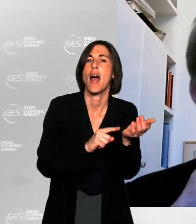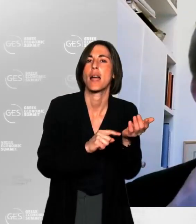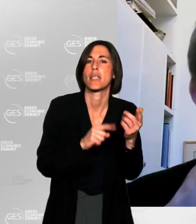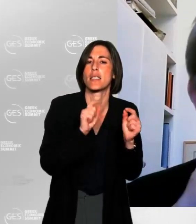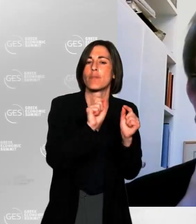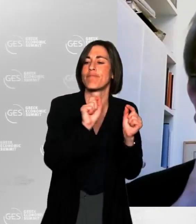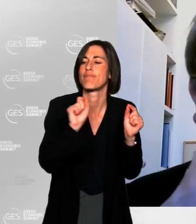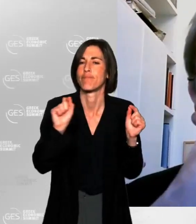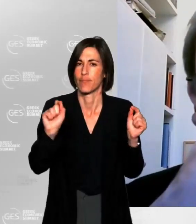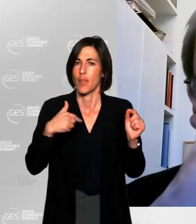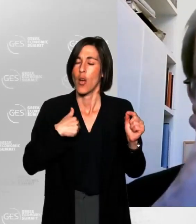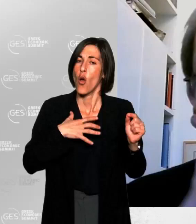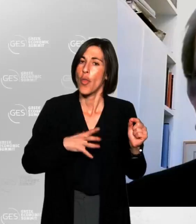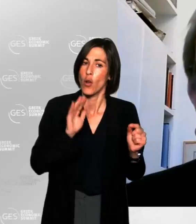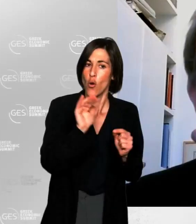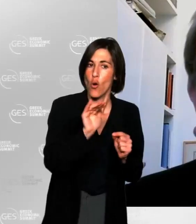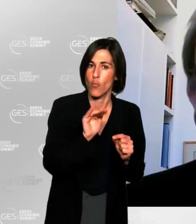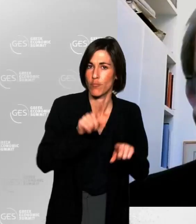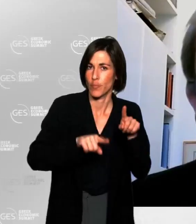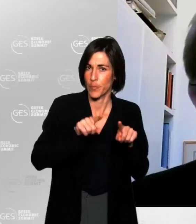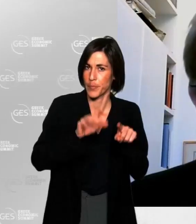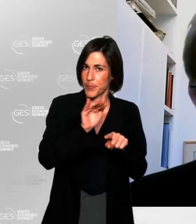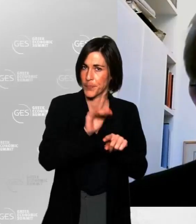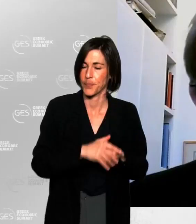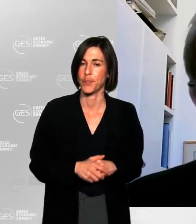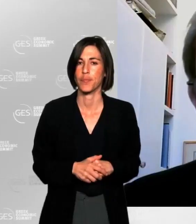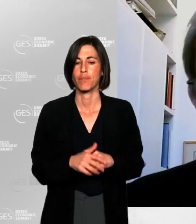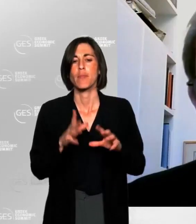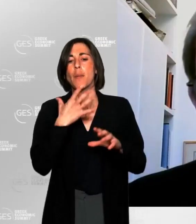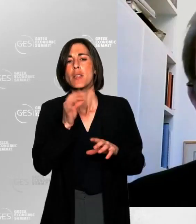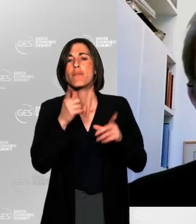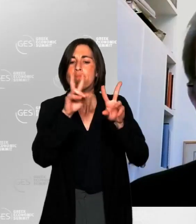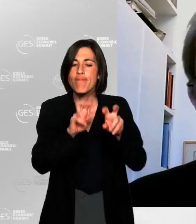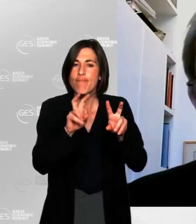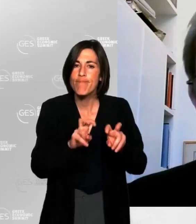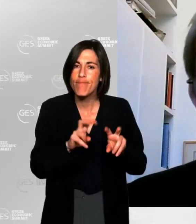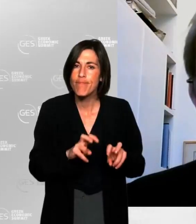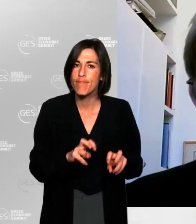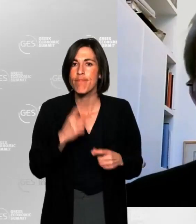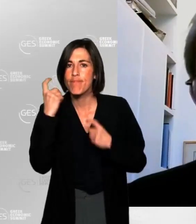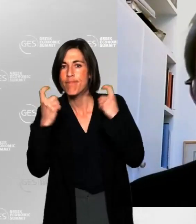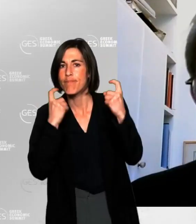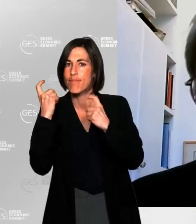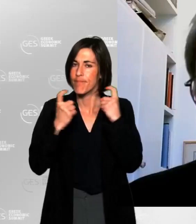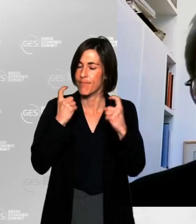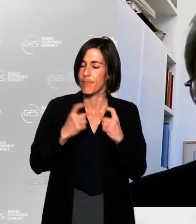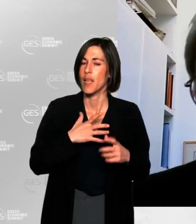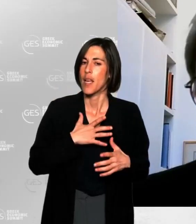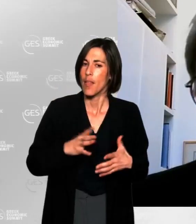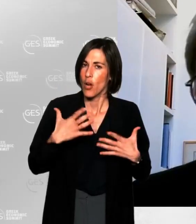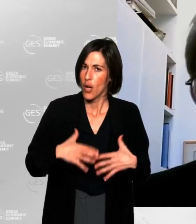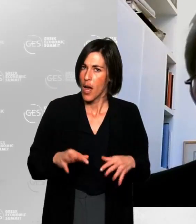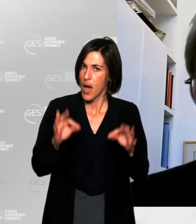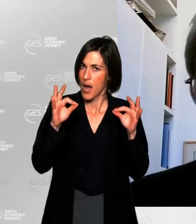of challenging questions, if I may. And starting, as we know, already a year elapsed after the release of